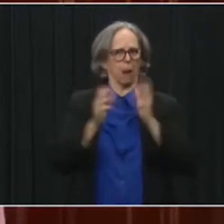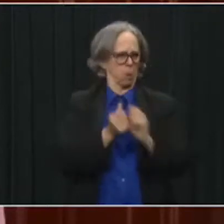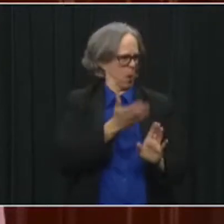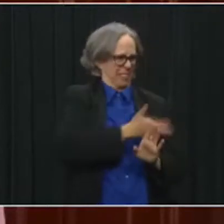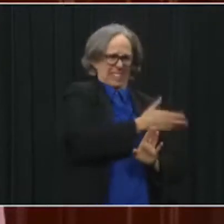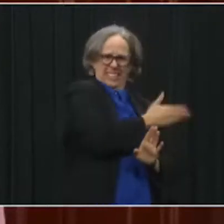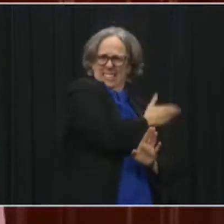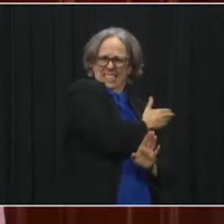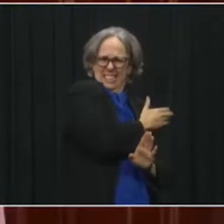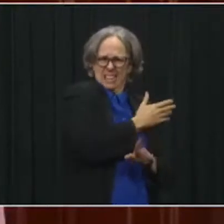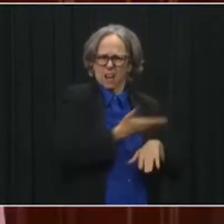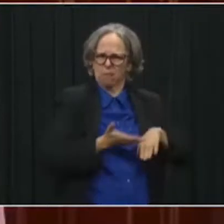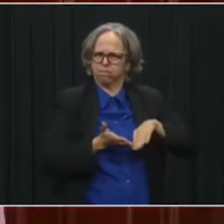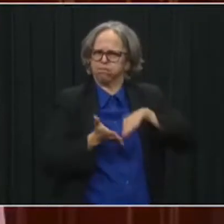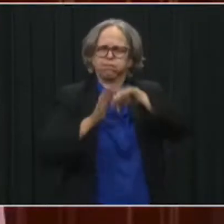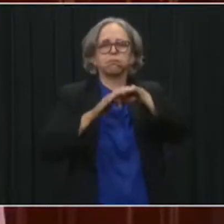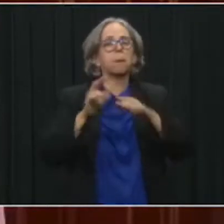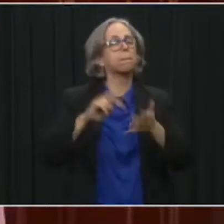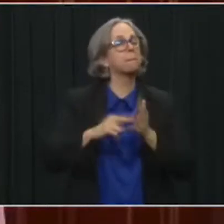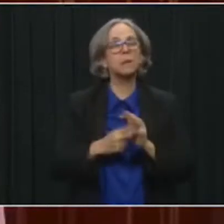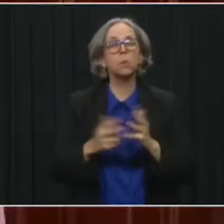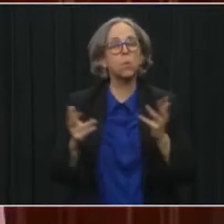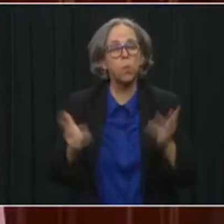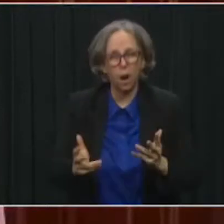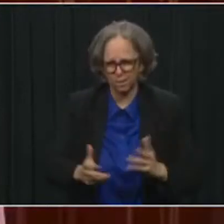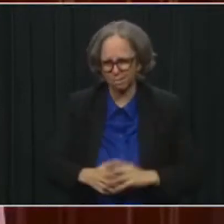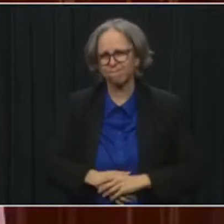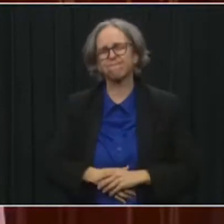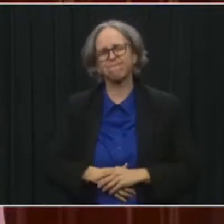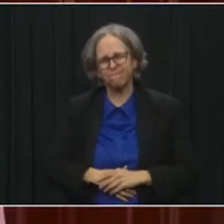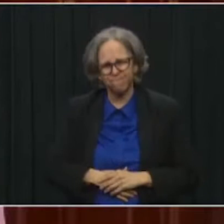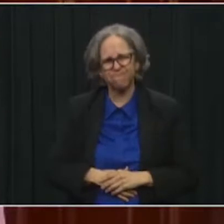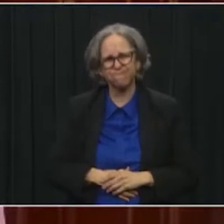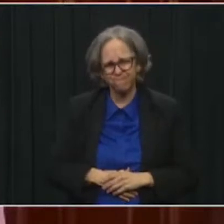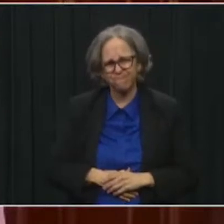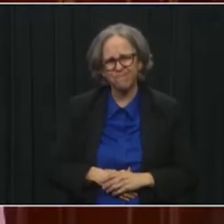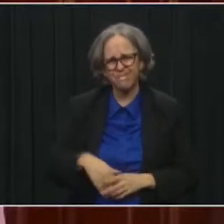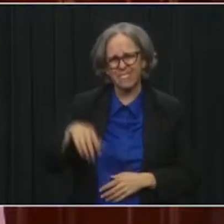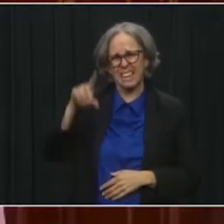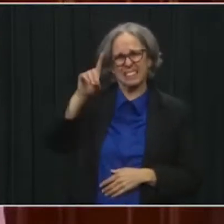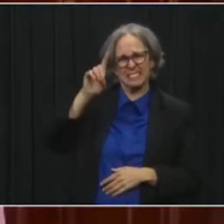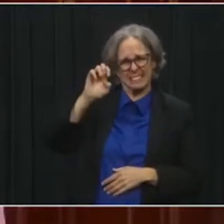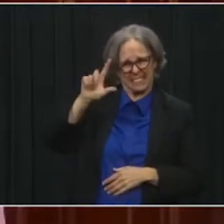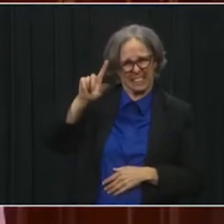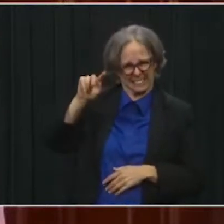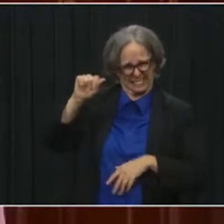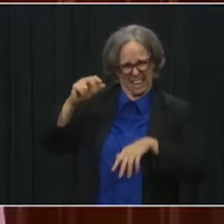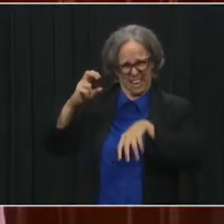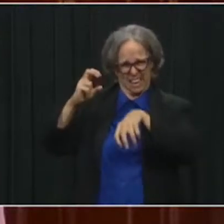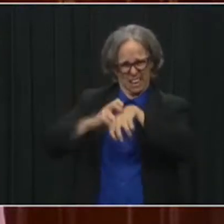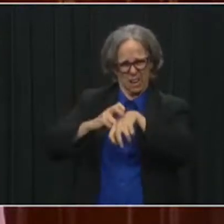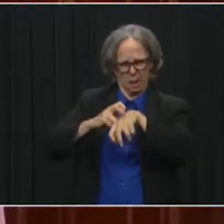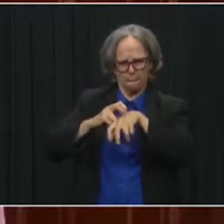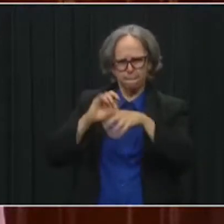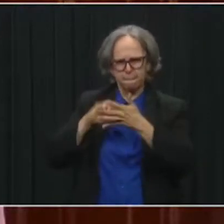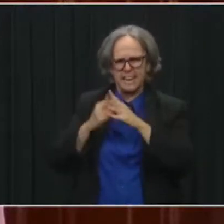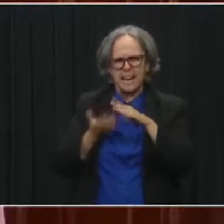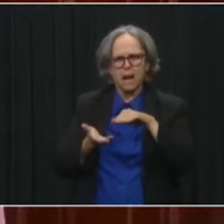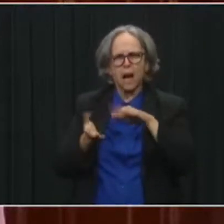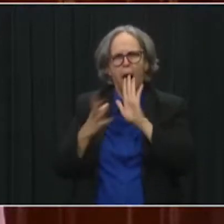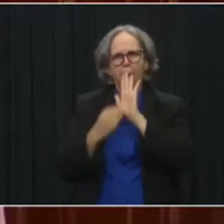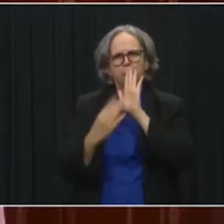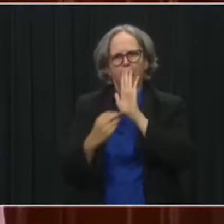what that means is that Delta is reproducing itself, creating more copies of